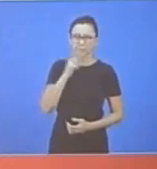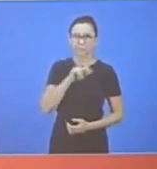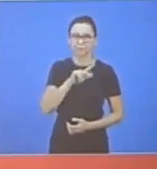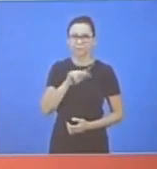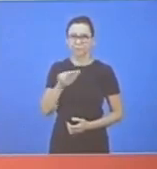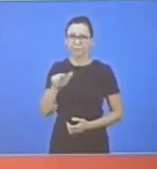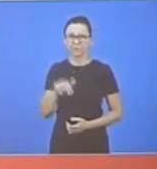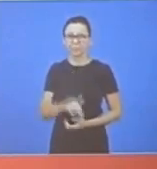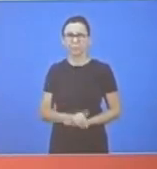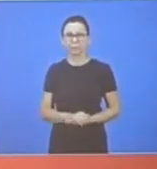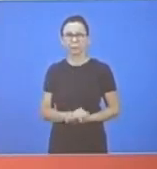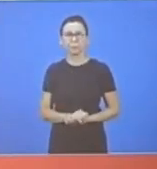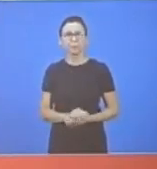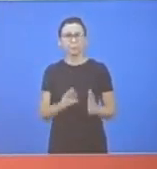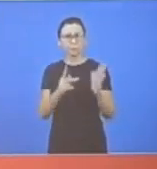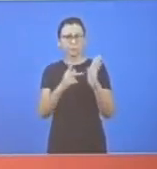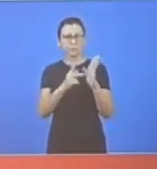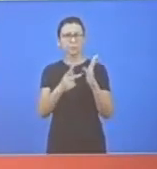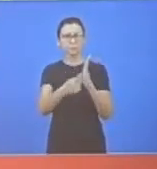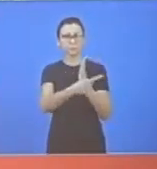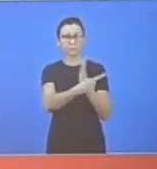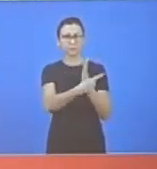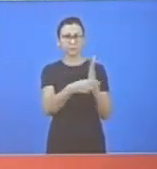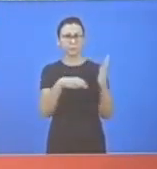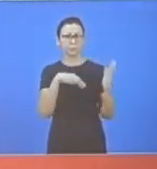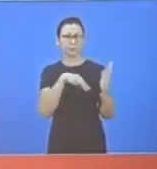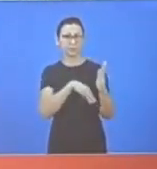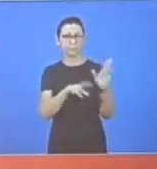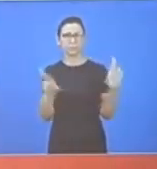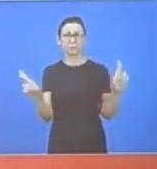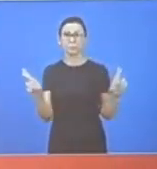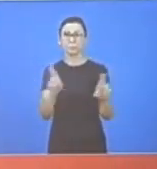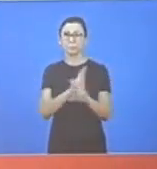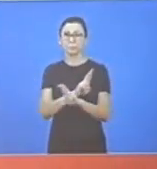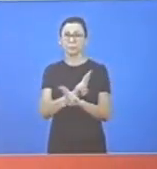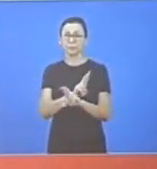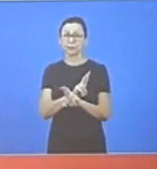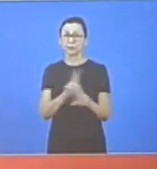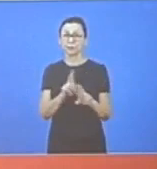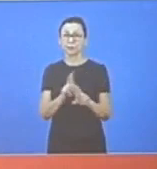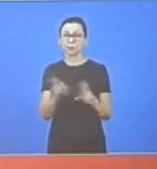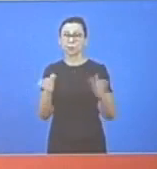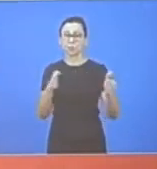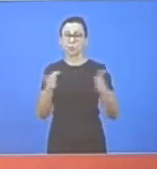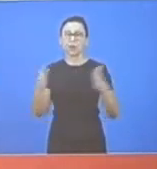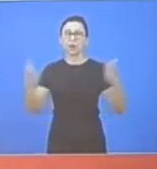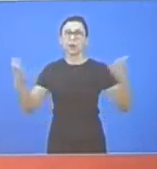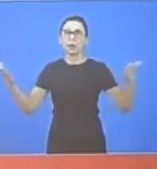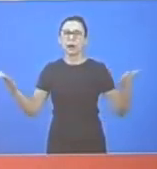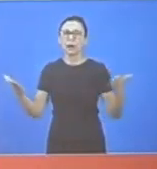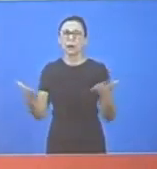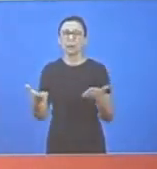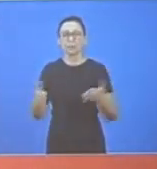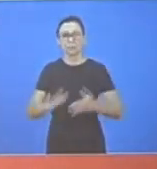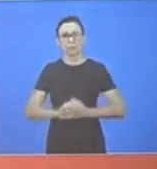Brethren, look at here. This parable talks about our time.